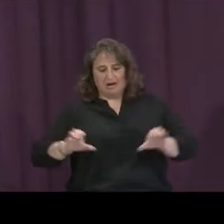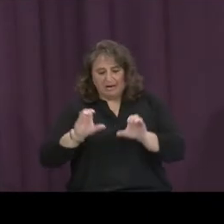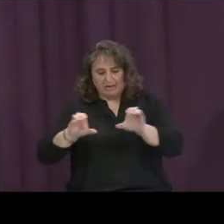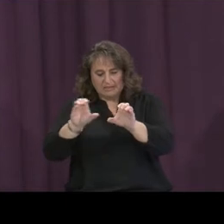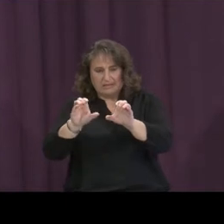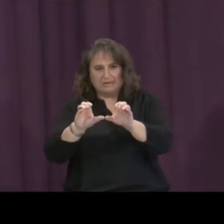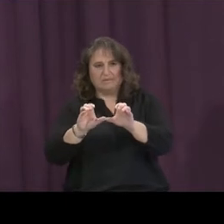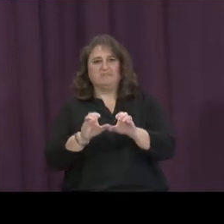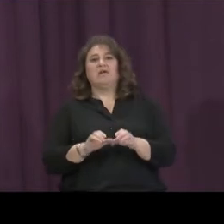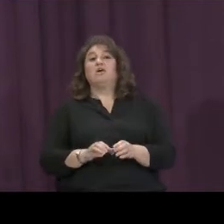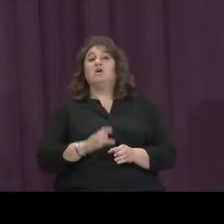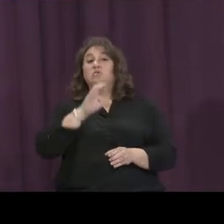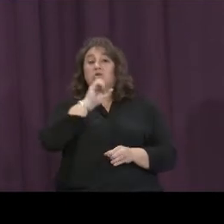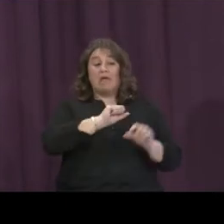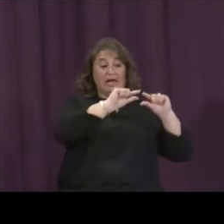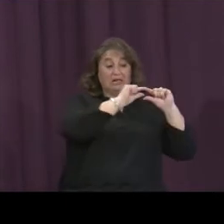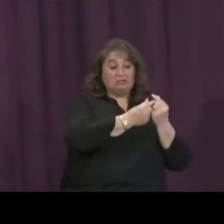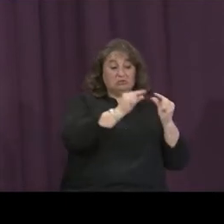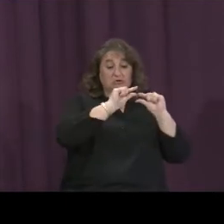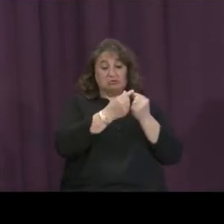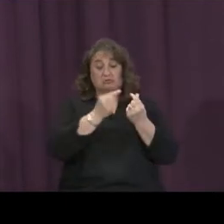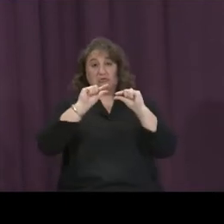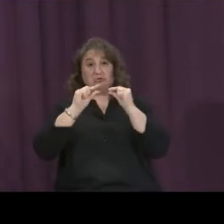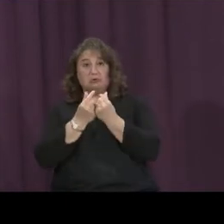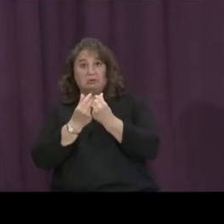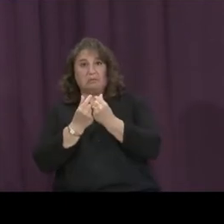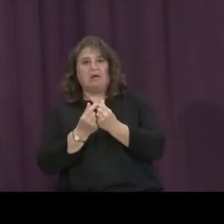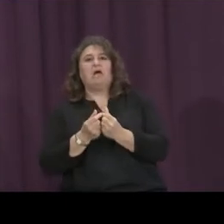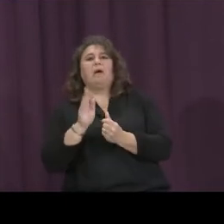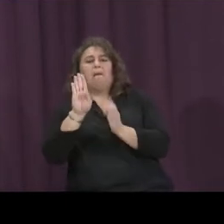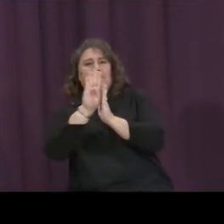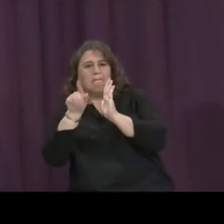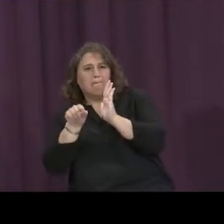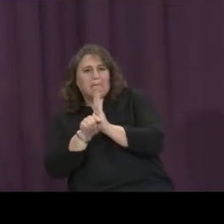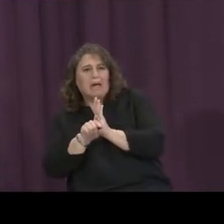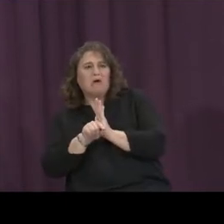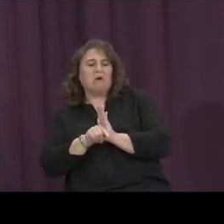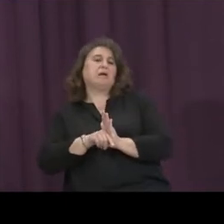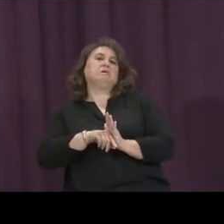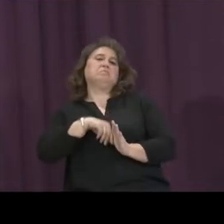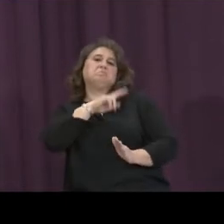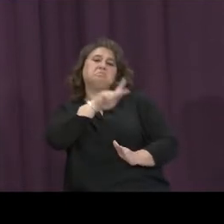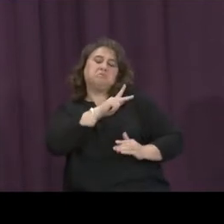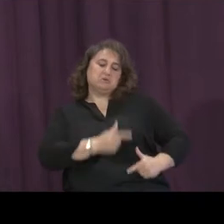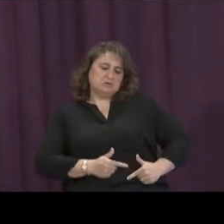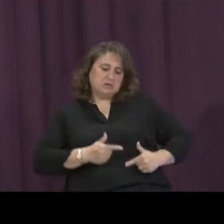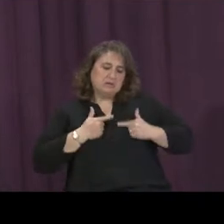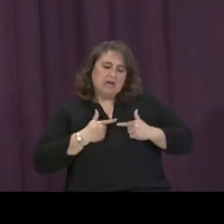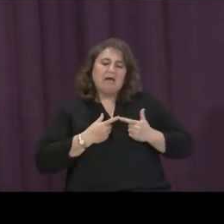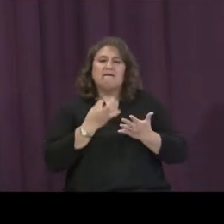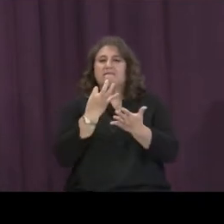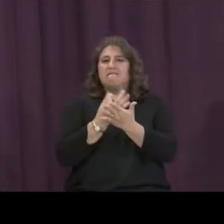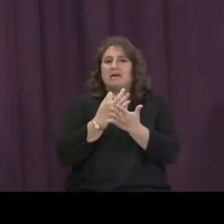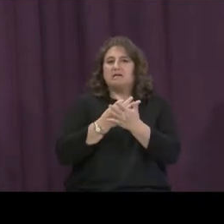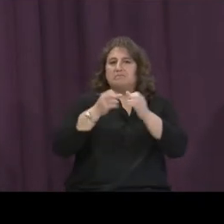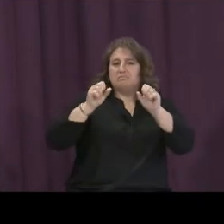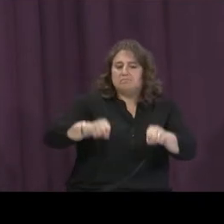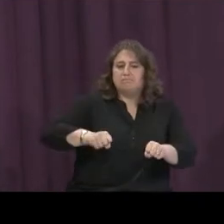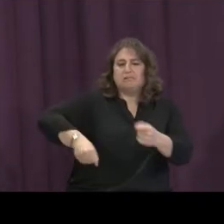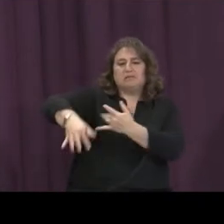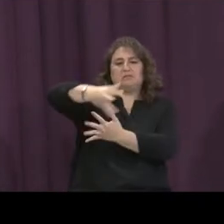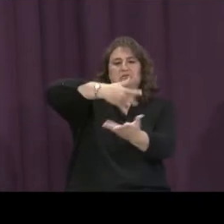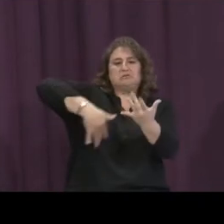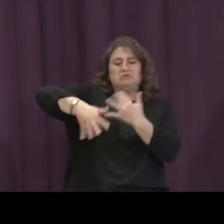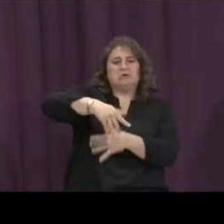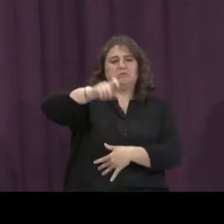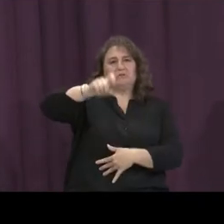variable in personal background, in physical abilities, in personal lifestyles, financial capabilities, or social needs than